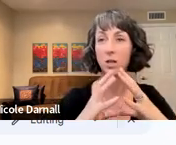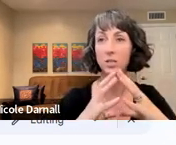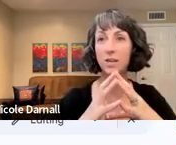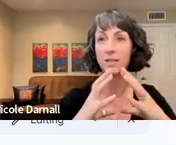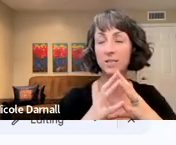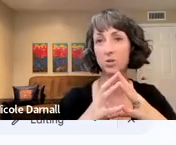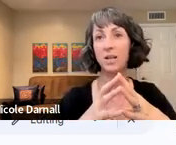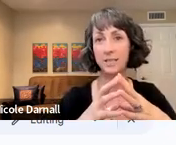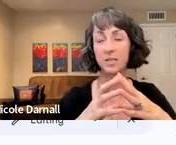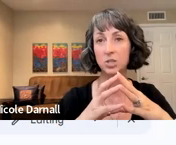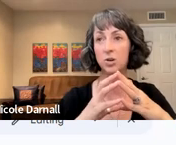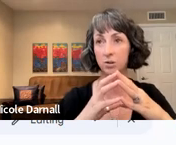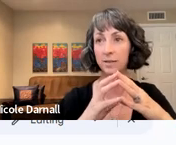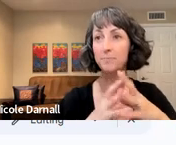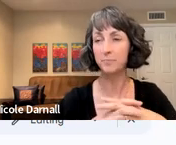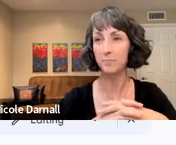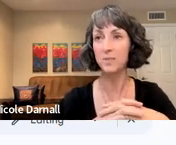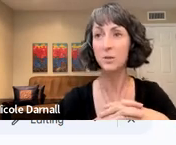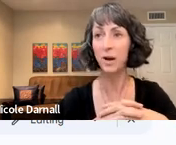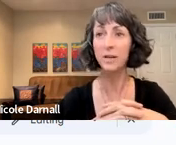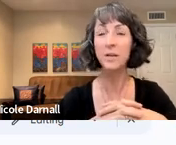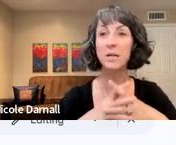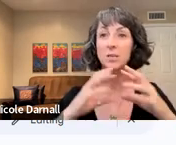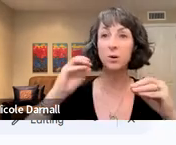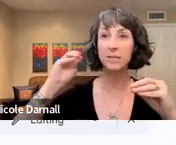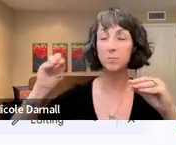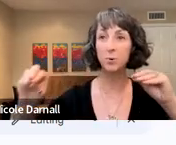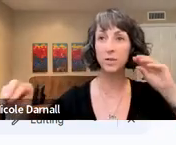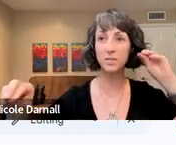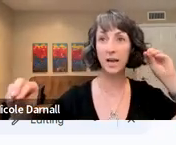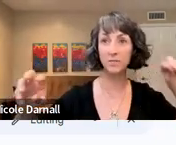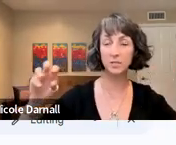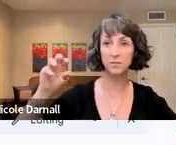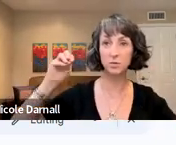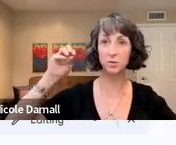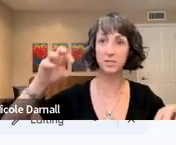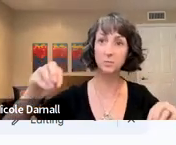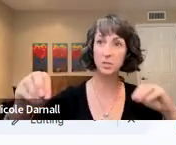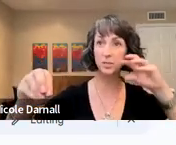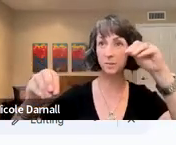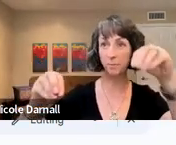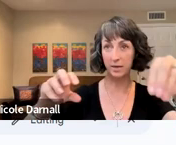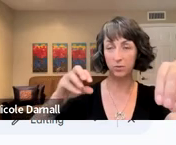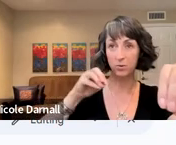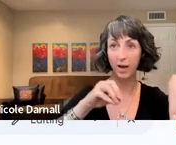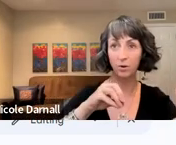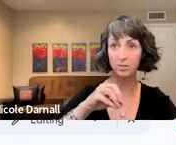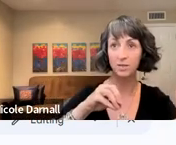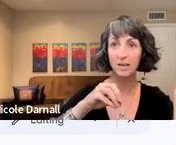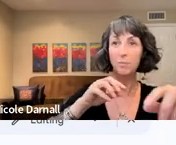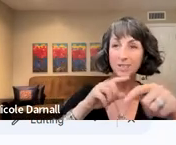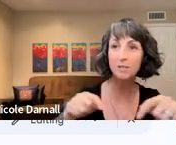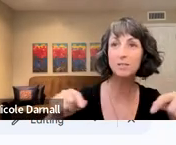Where's the knowledge getting centralized internally, right? So it's important to have individuals and specialists embedded